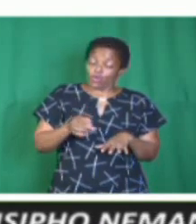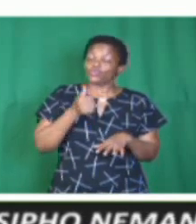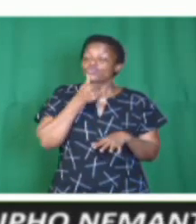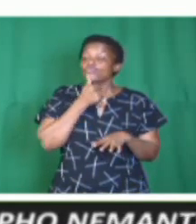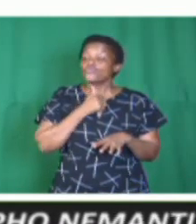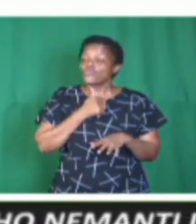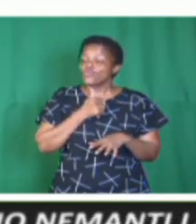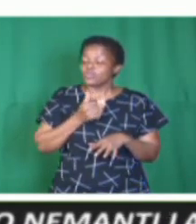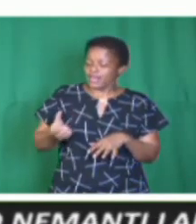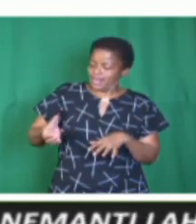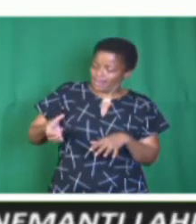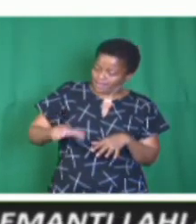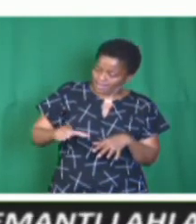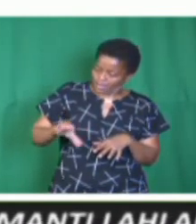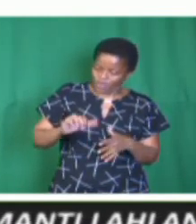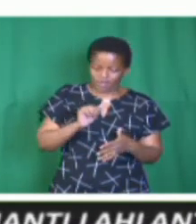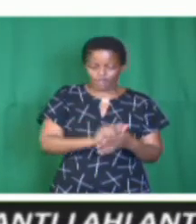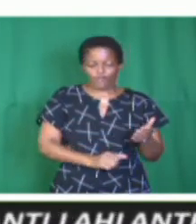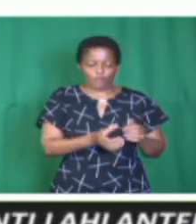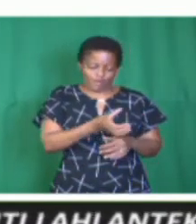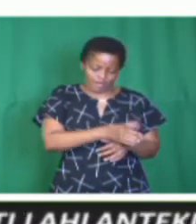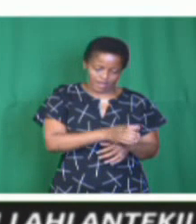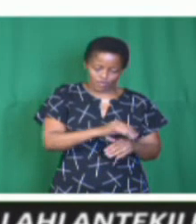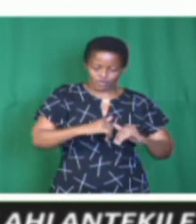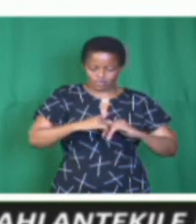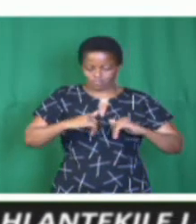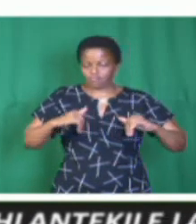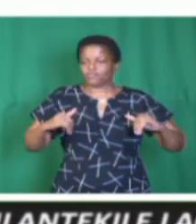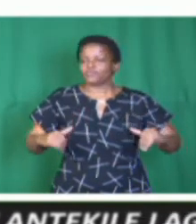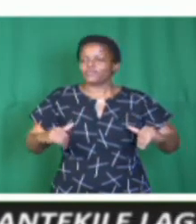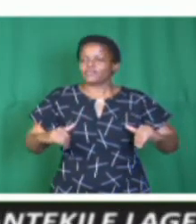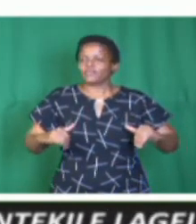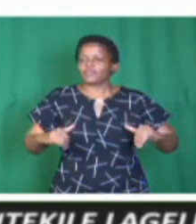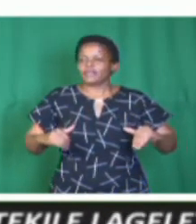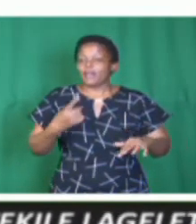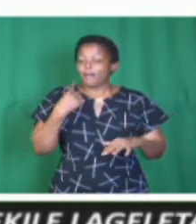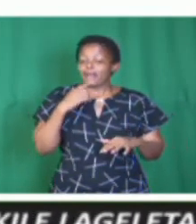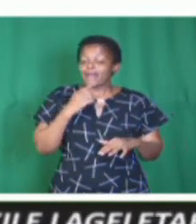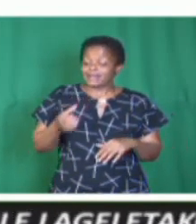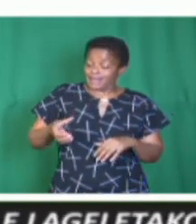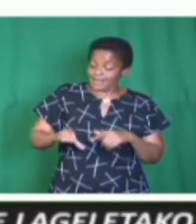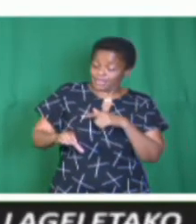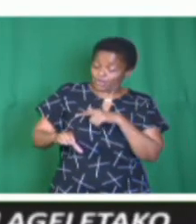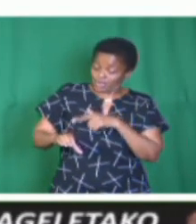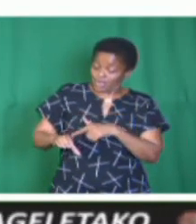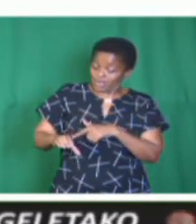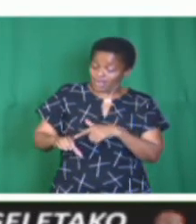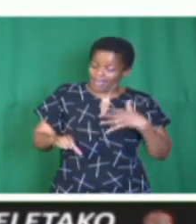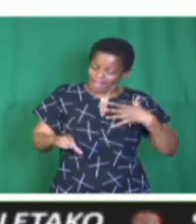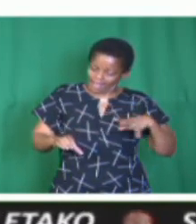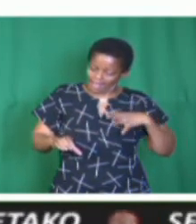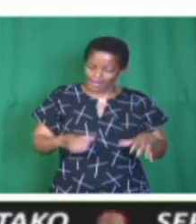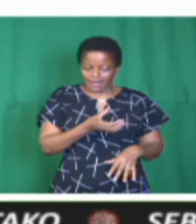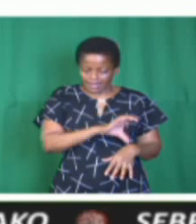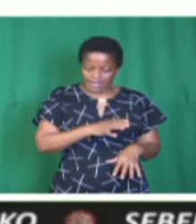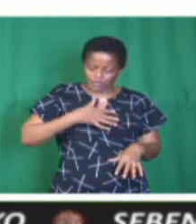liquid from another liquid. But here, this liquid must have different densities. The liquids